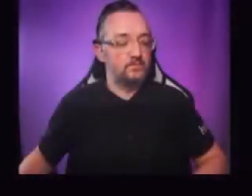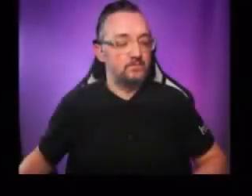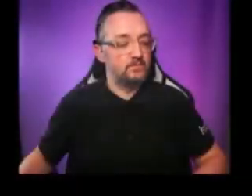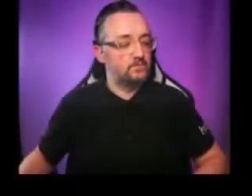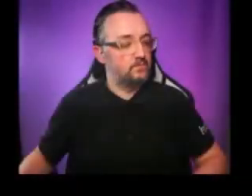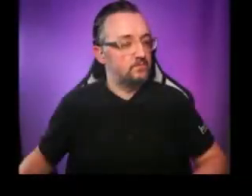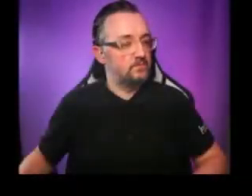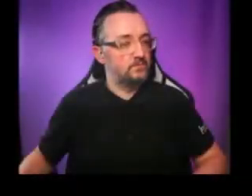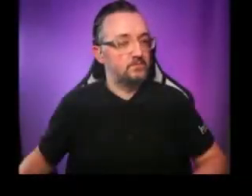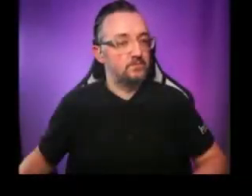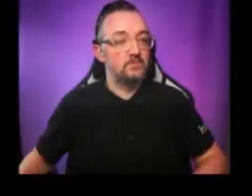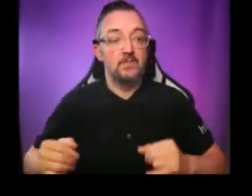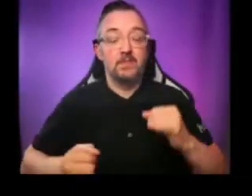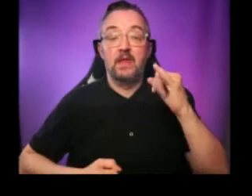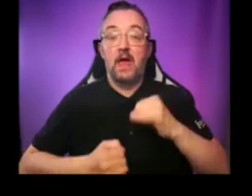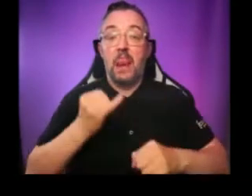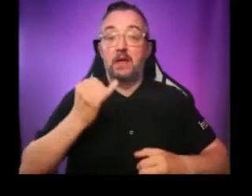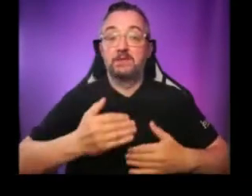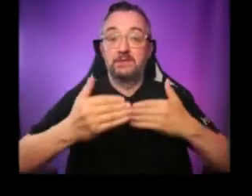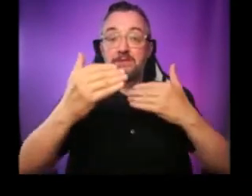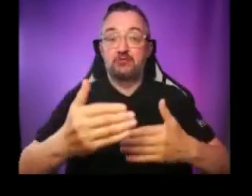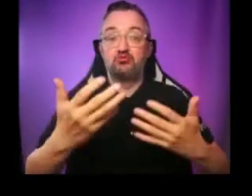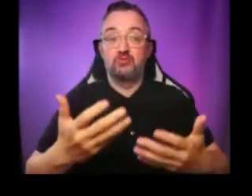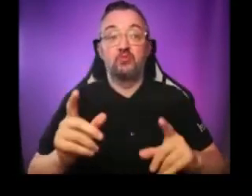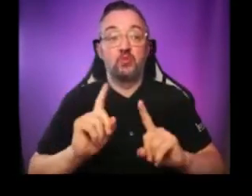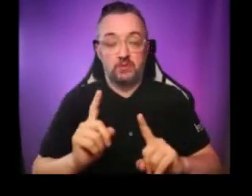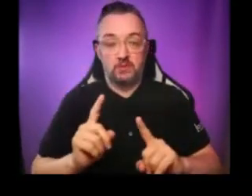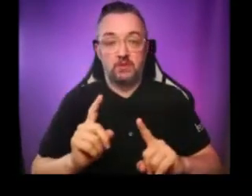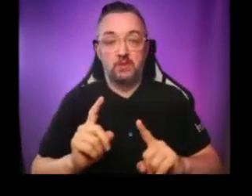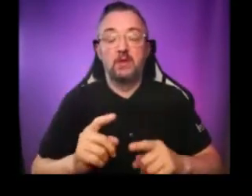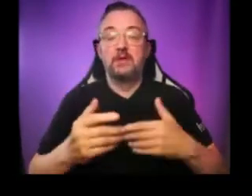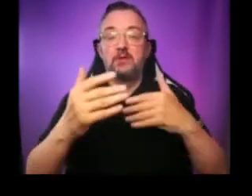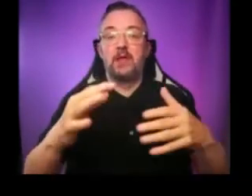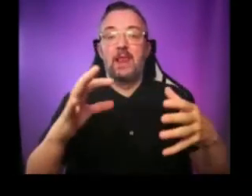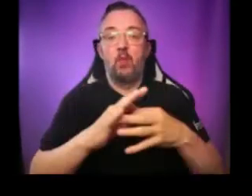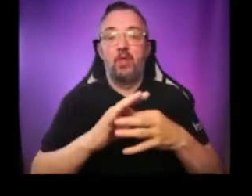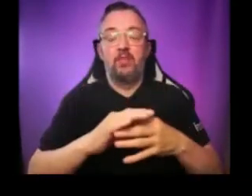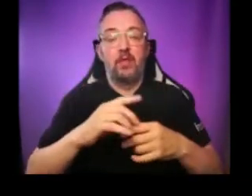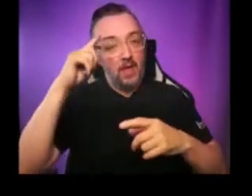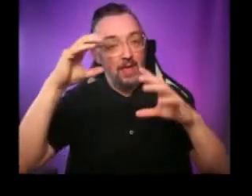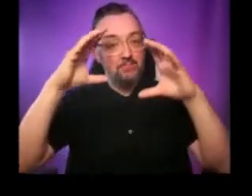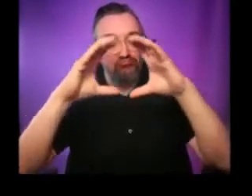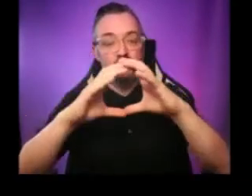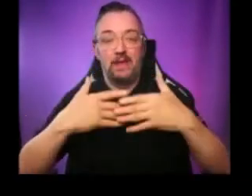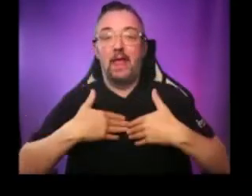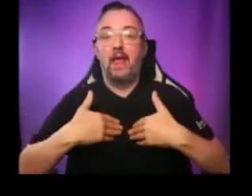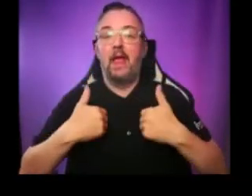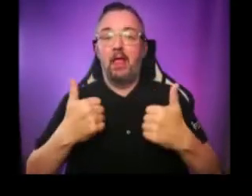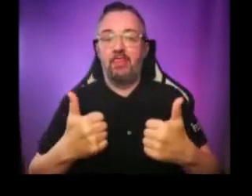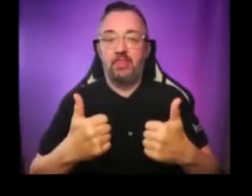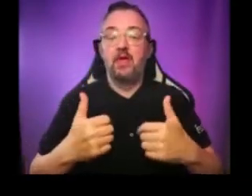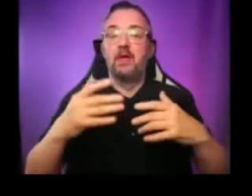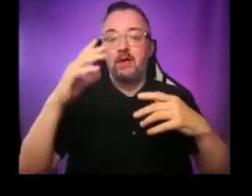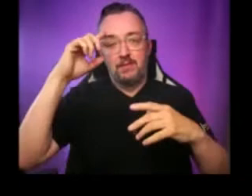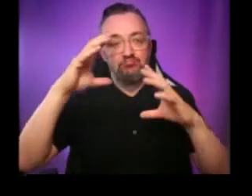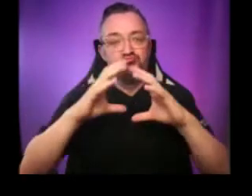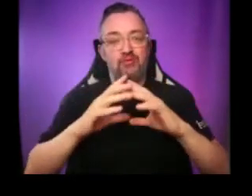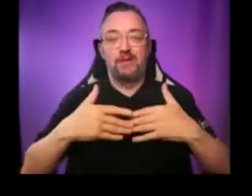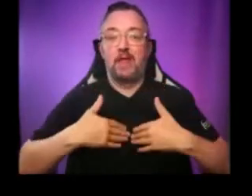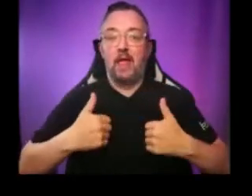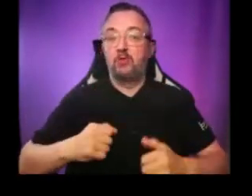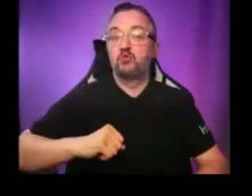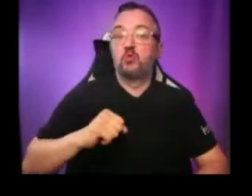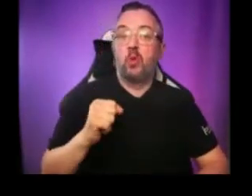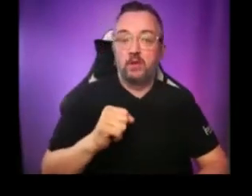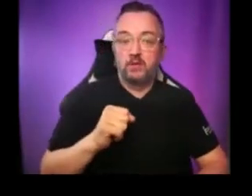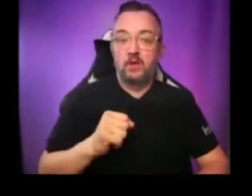Our final session today is our session on brain health and Brain Health Scotland. And I would just like to spend a moment